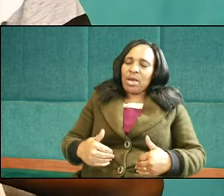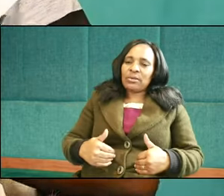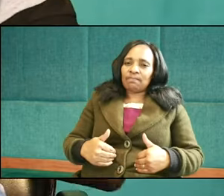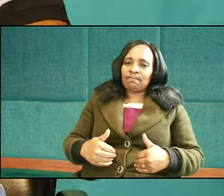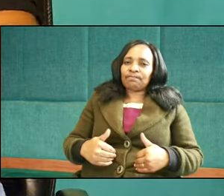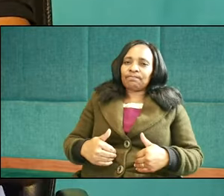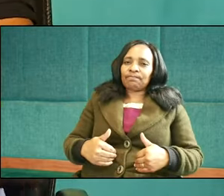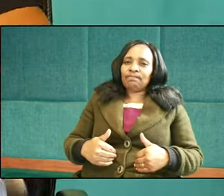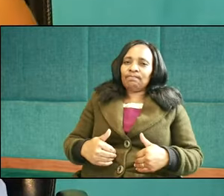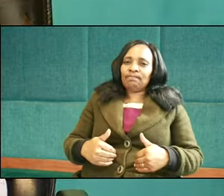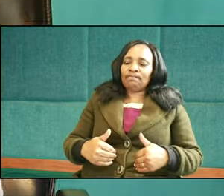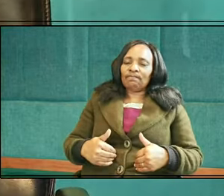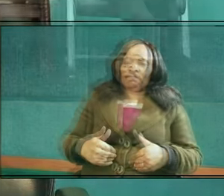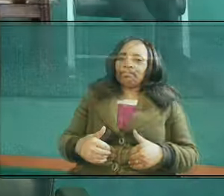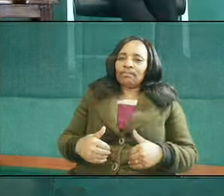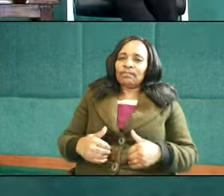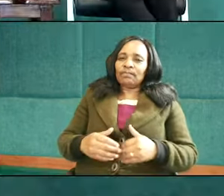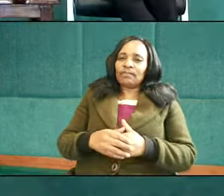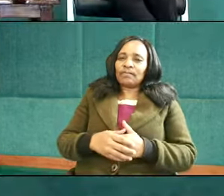wealth.